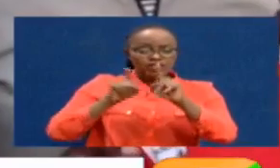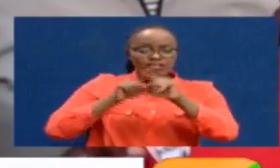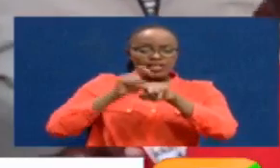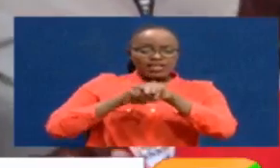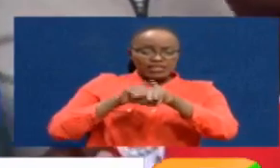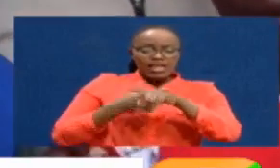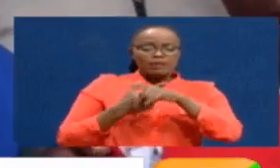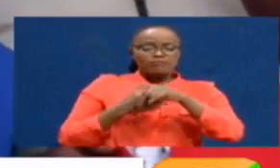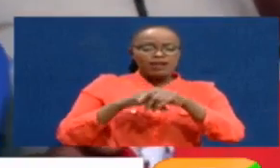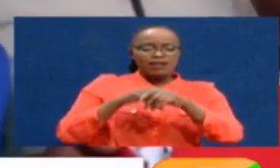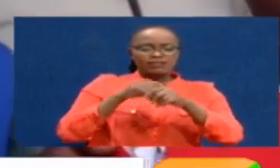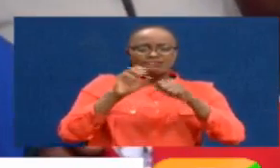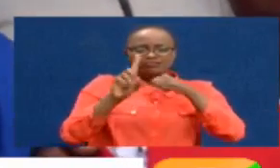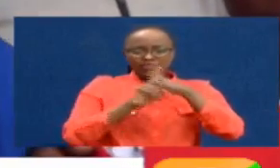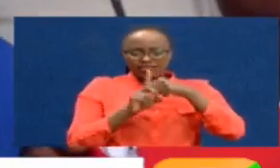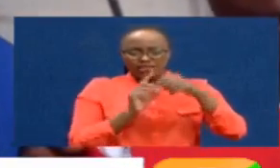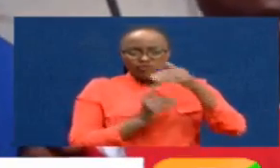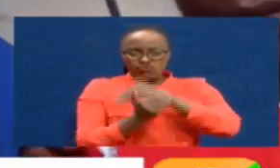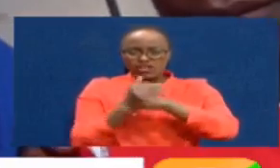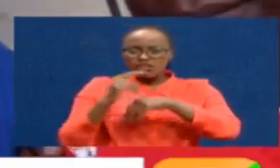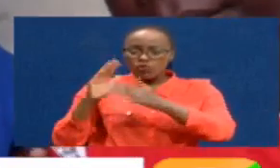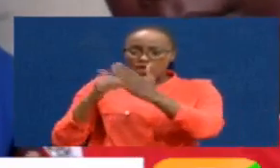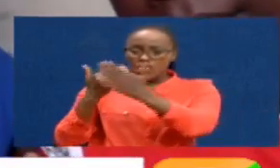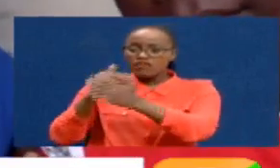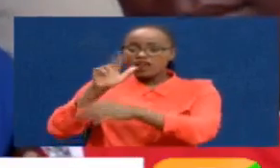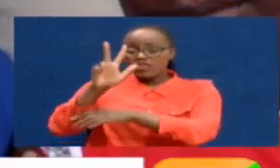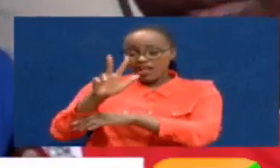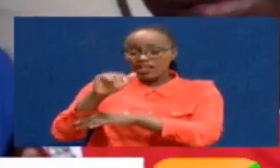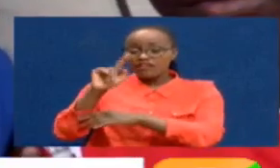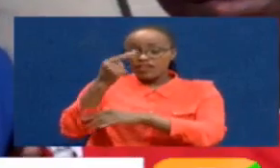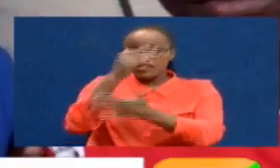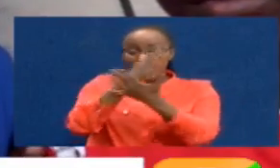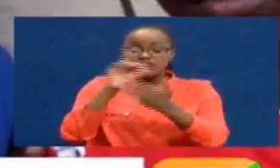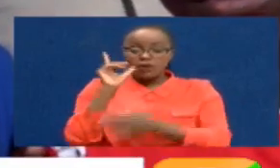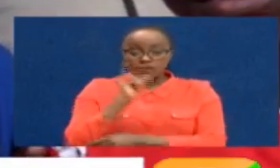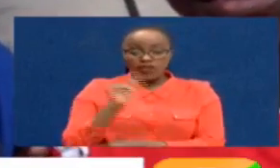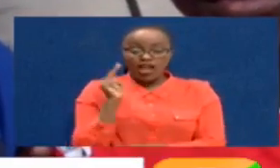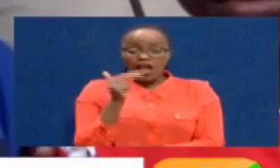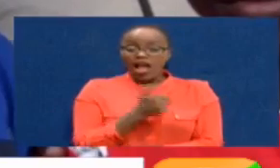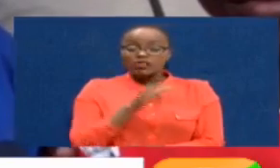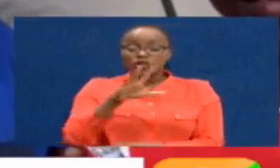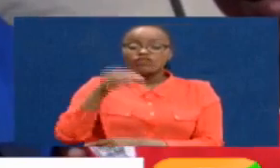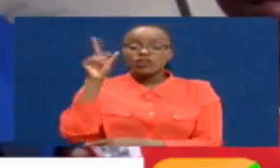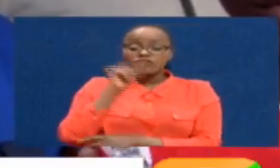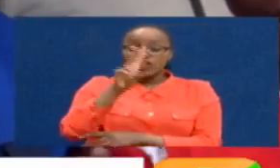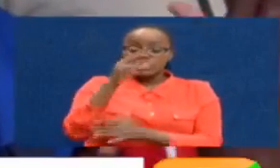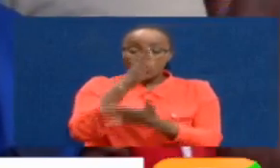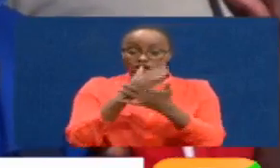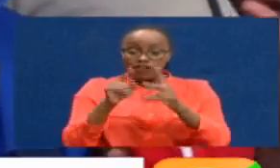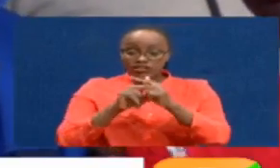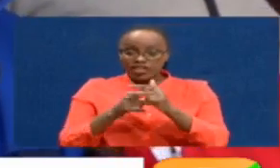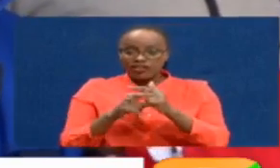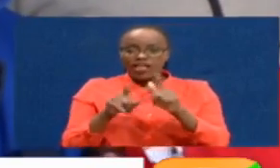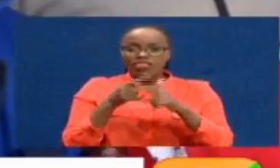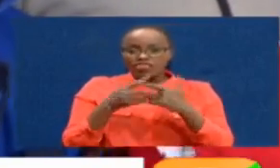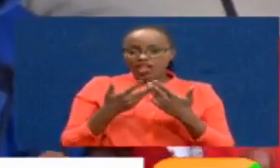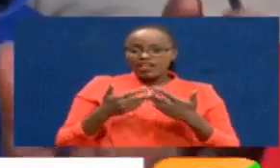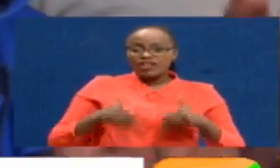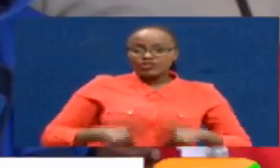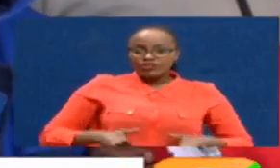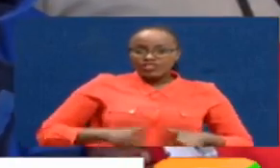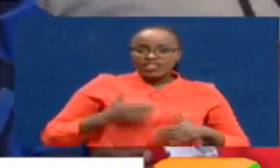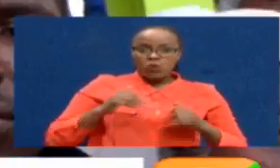saa 12 asubuhi, tukafika saa 9 kama first half imeisha. Na kweli tulipopata second half inaanza, vijana walikuwa na